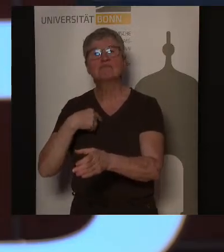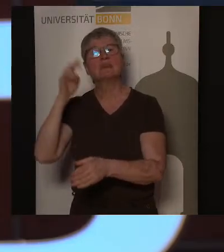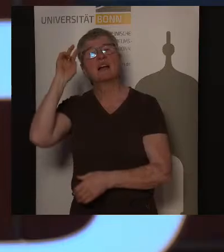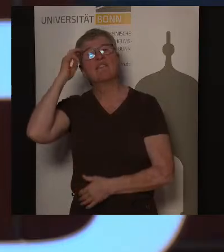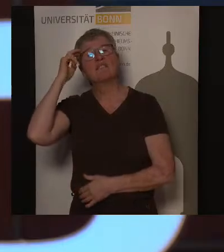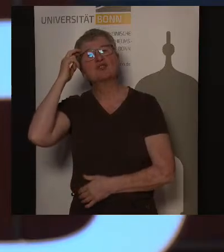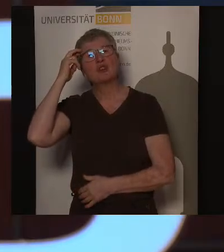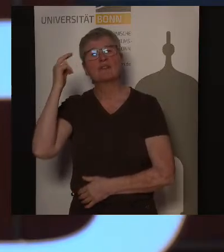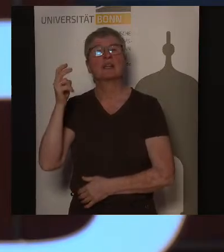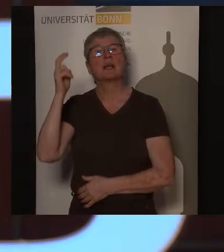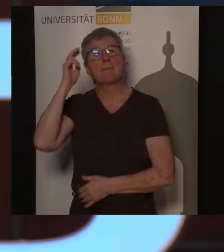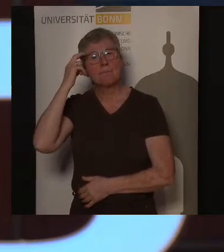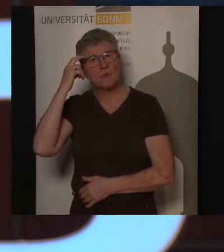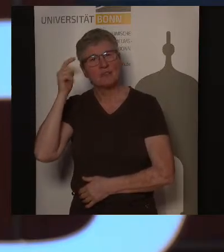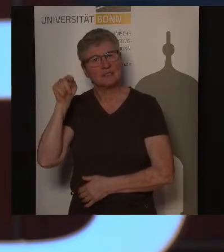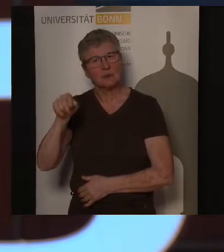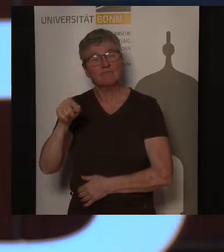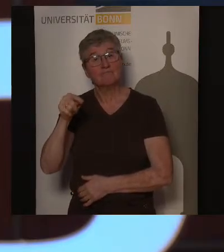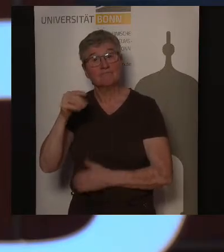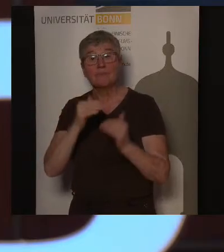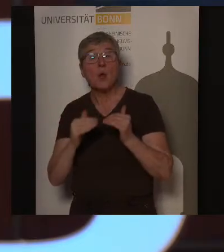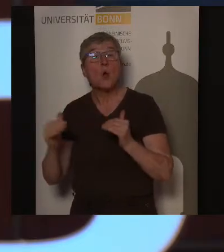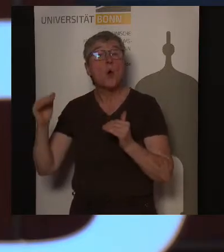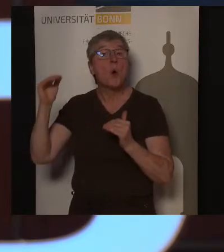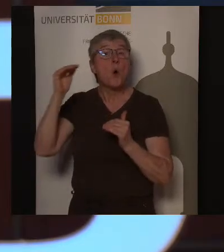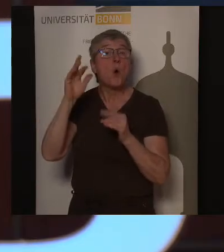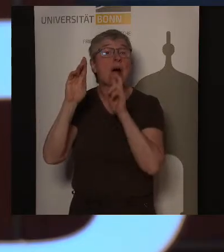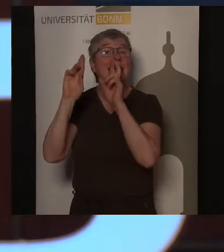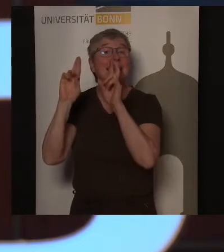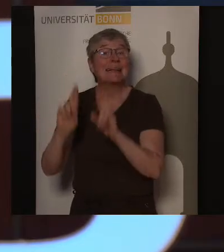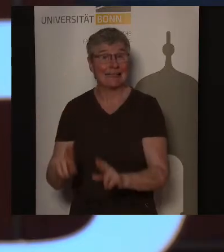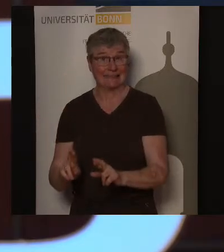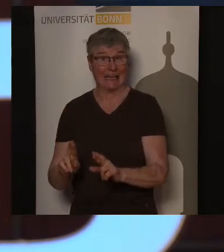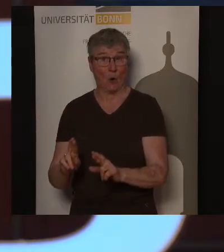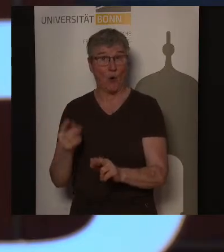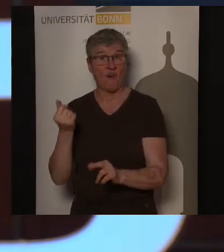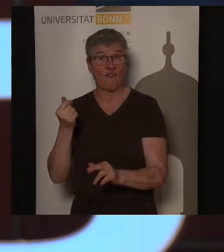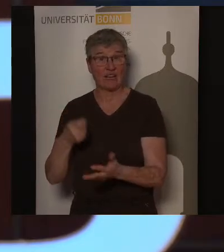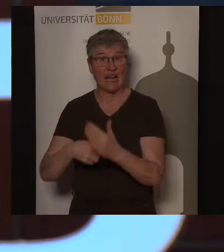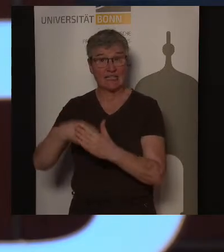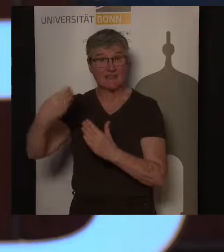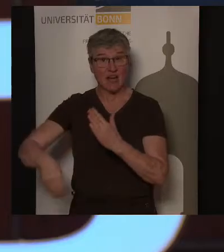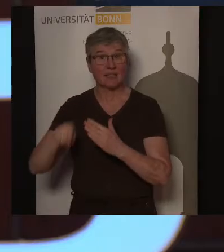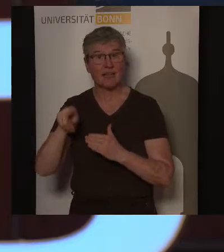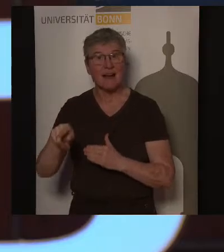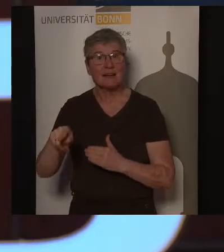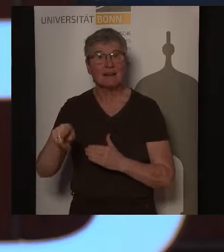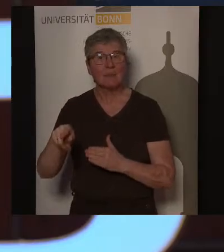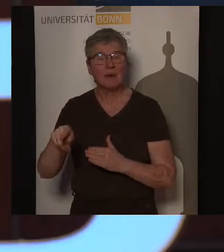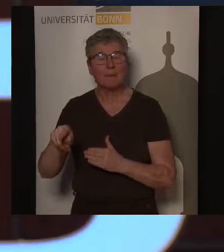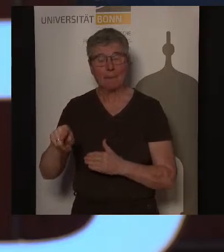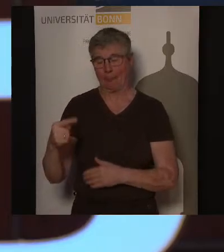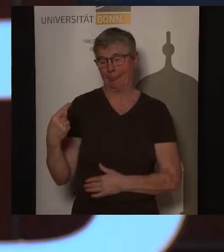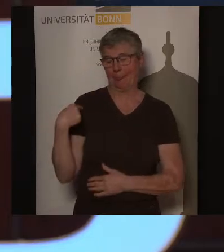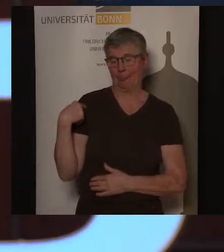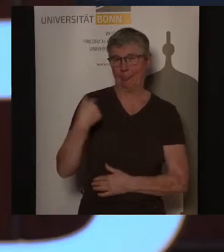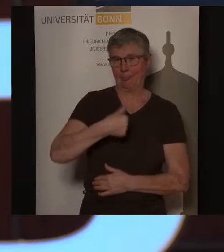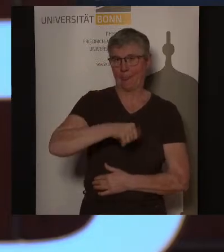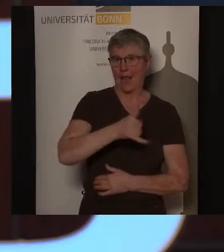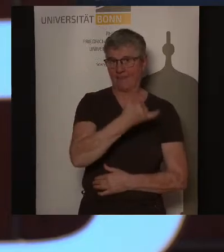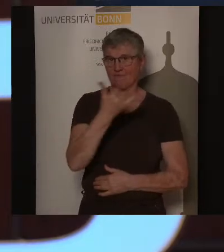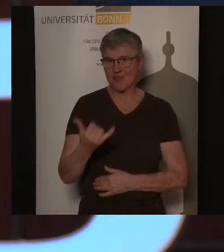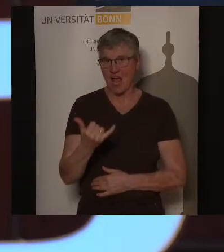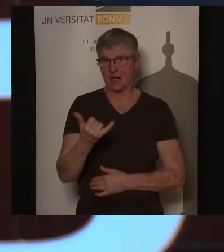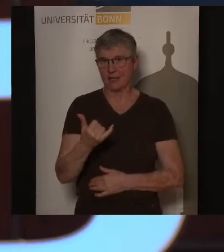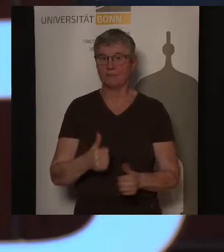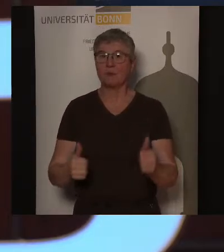And as a researcher, as a professor, I dealt with high-risk financial contracts and